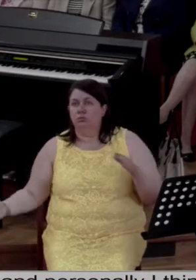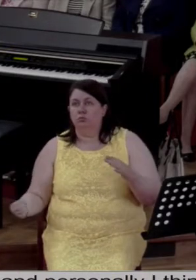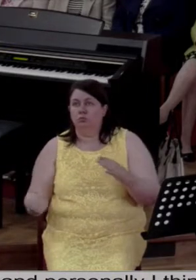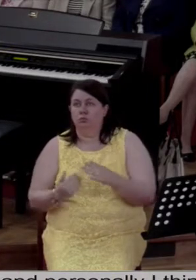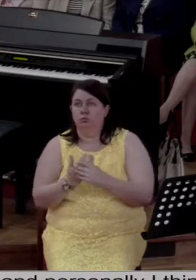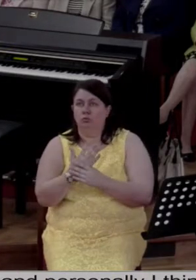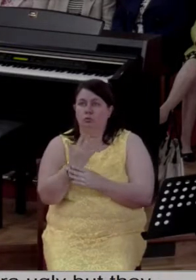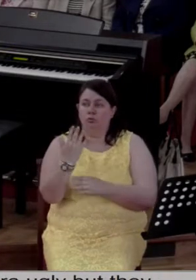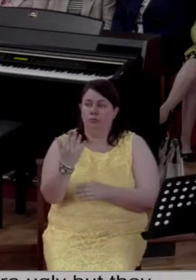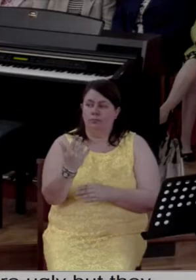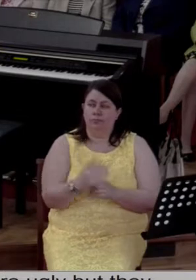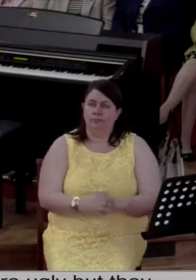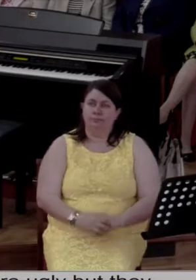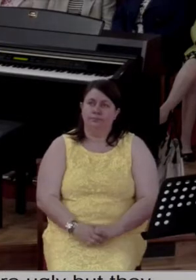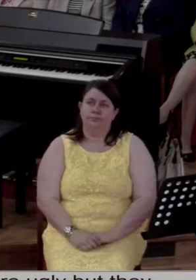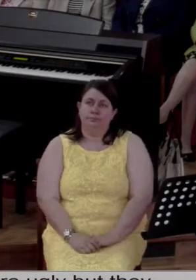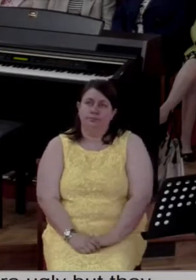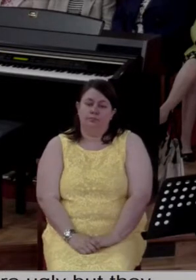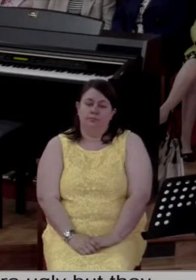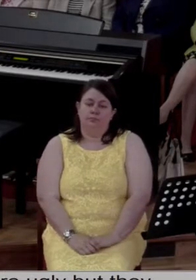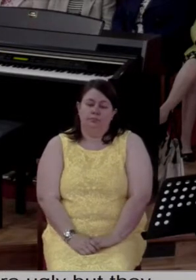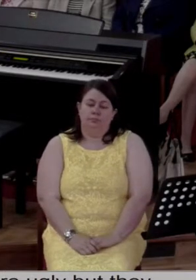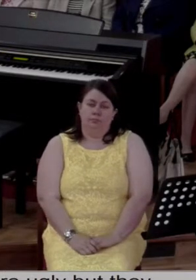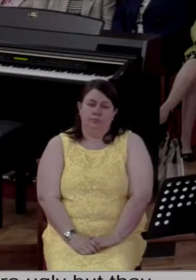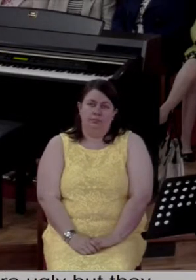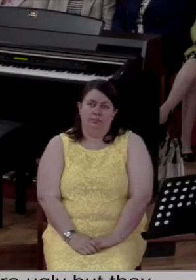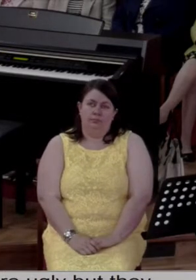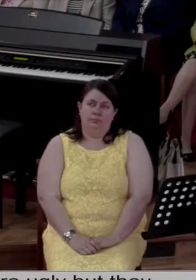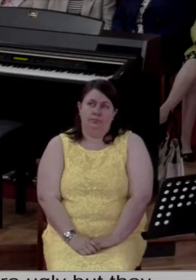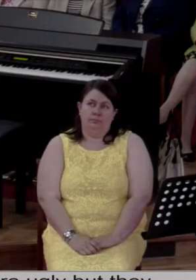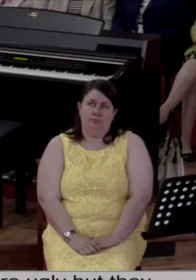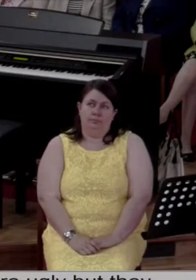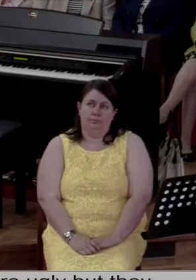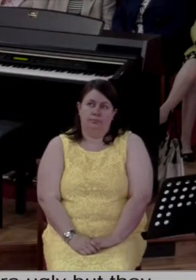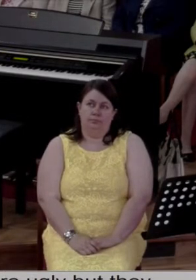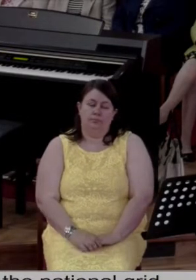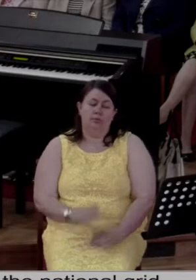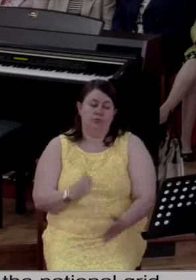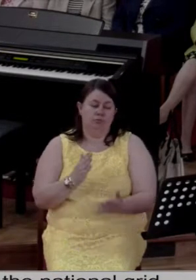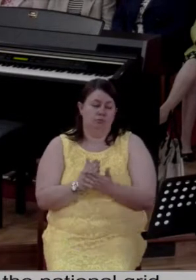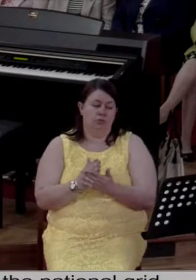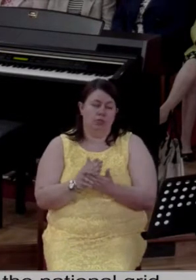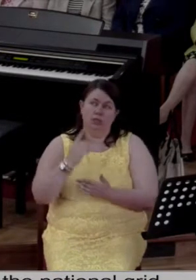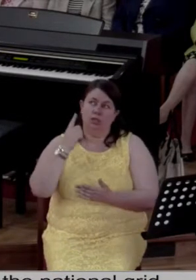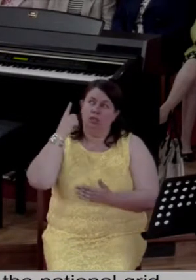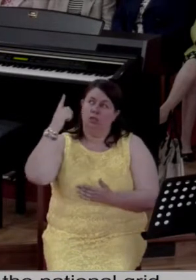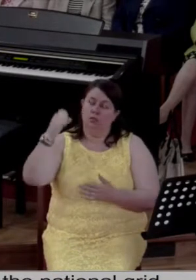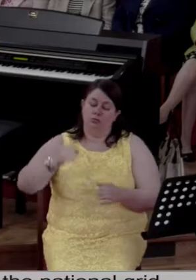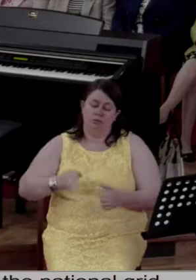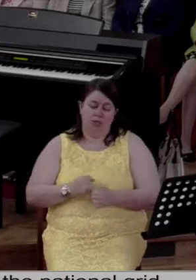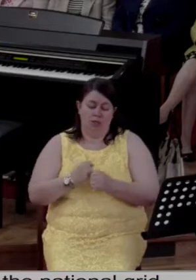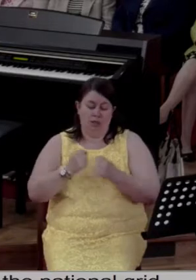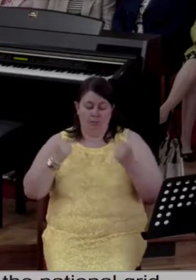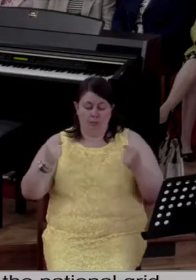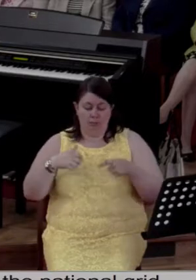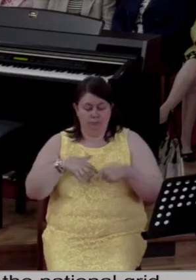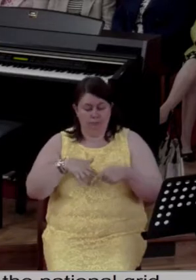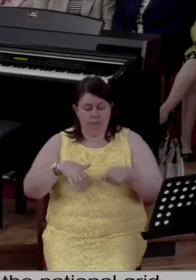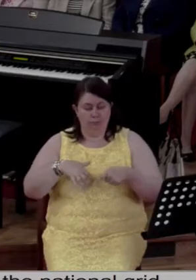But he is the one who is the power behind these